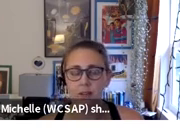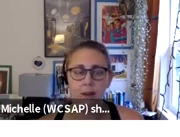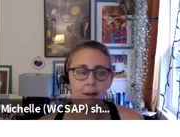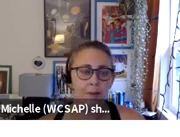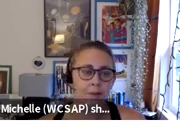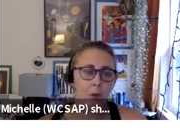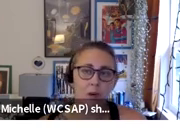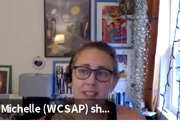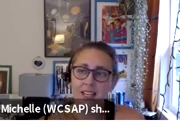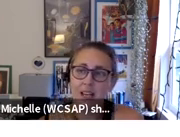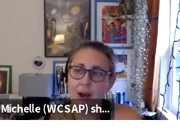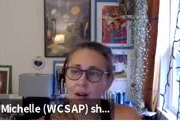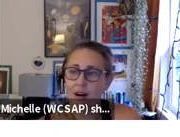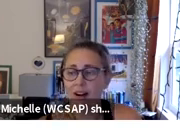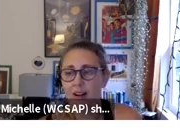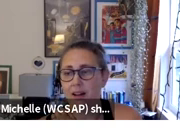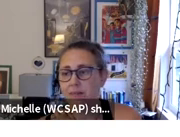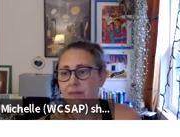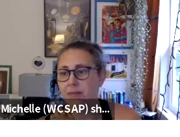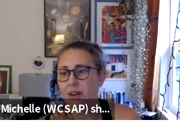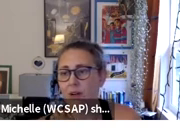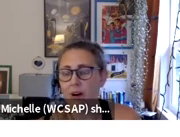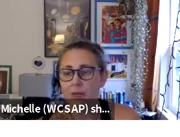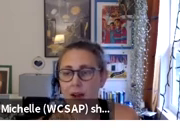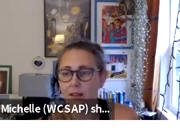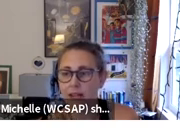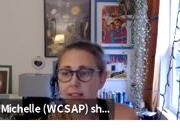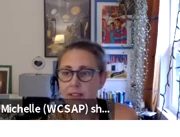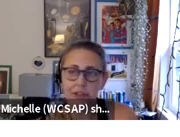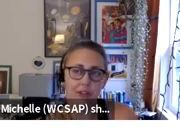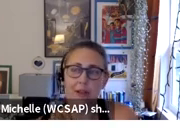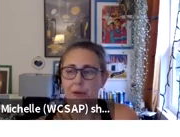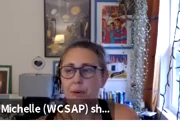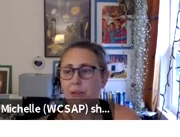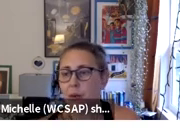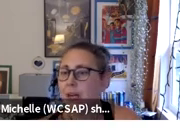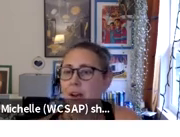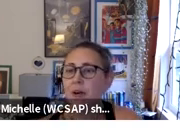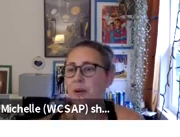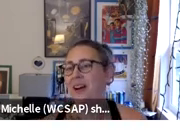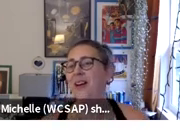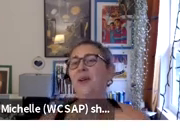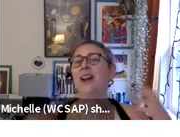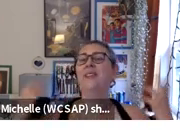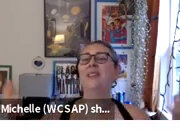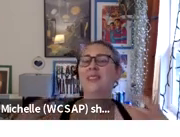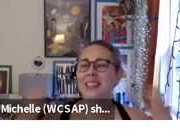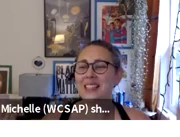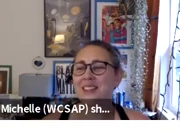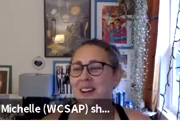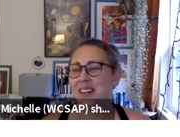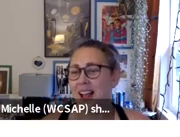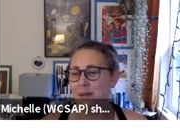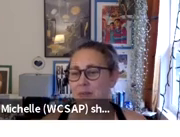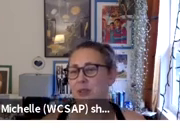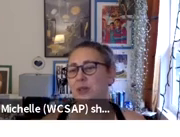supported us, or just thinking about our, you know, our radical ancestors that threw a brick through a window, or whatever those